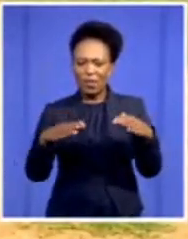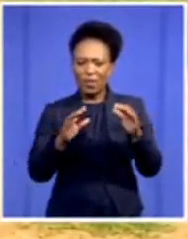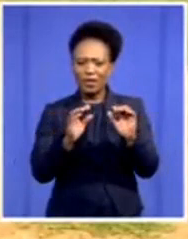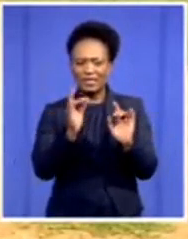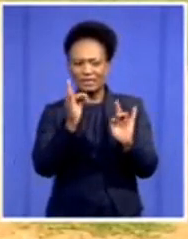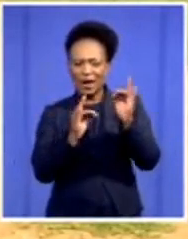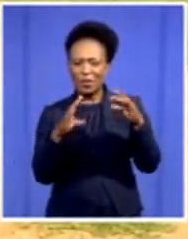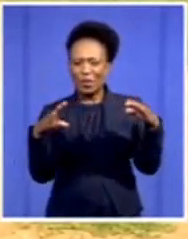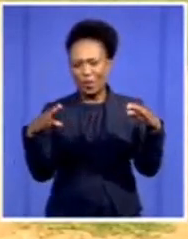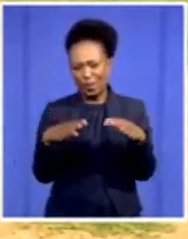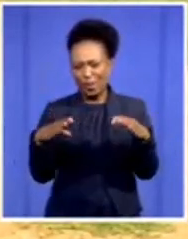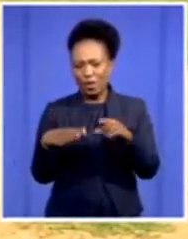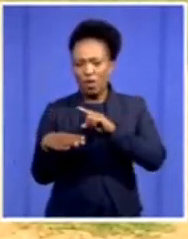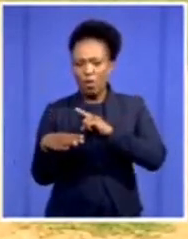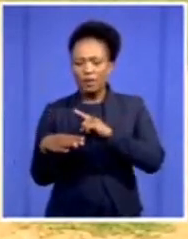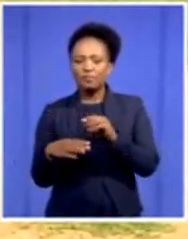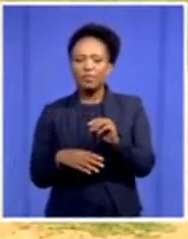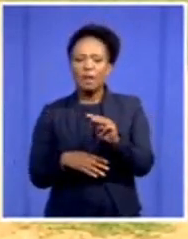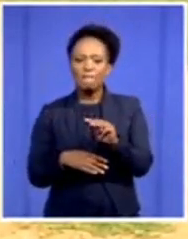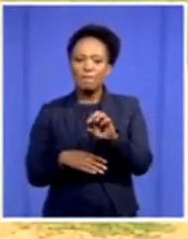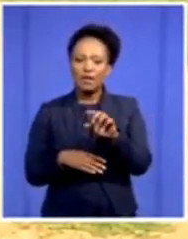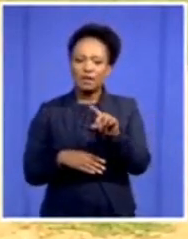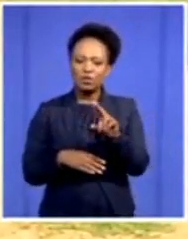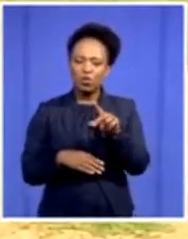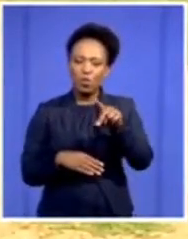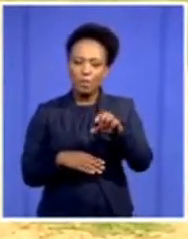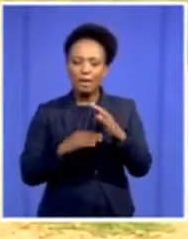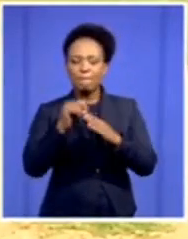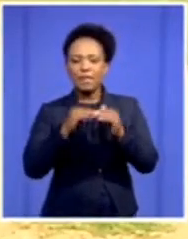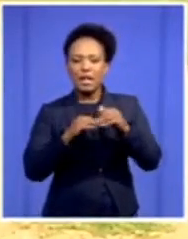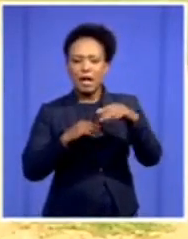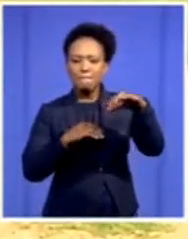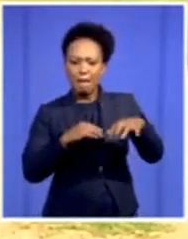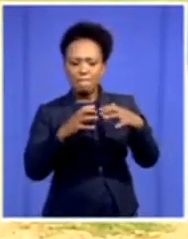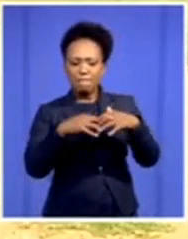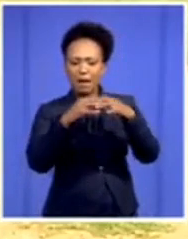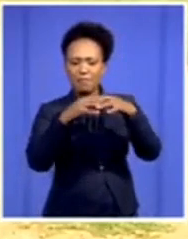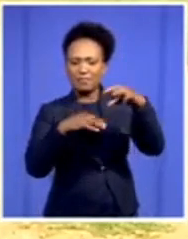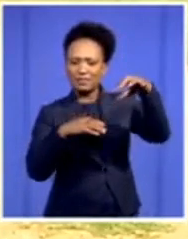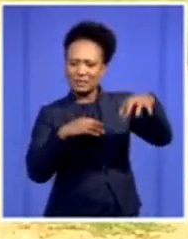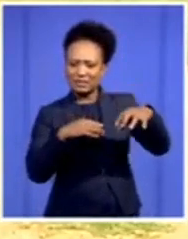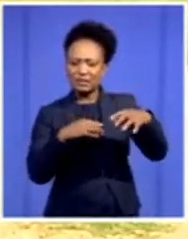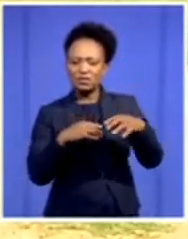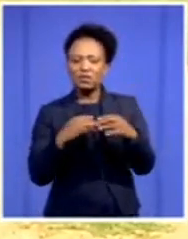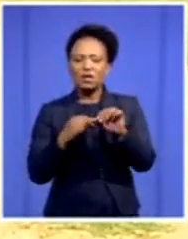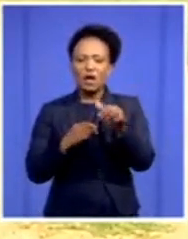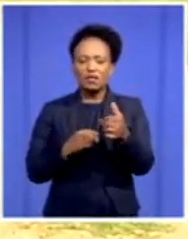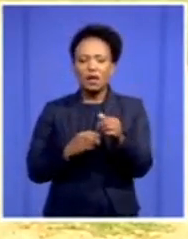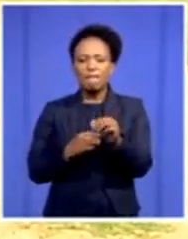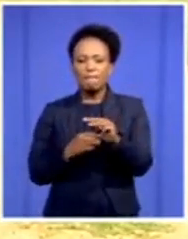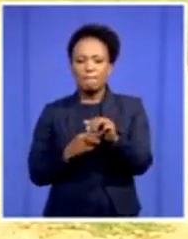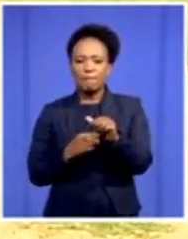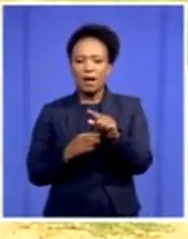Power Station has been built, and it also had the Medupi Power Station, both Eskom big